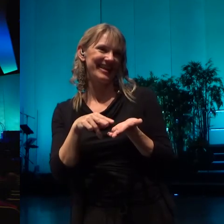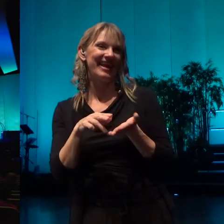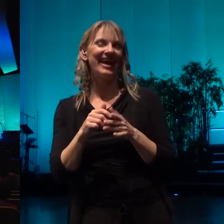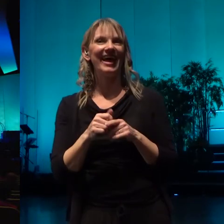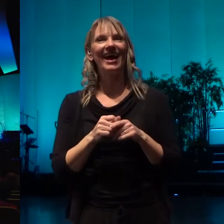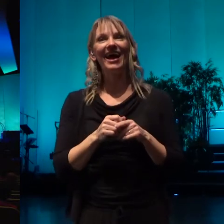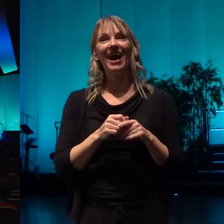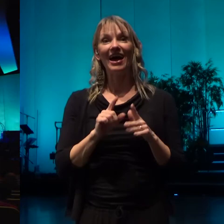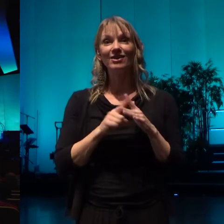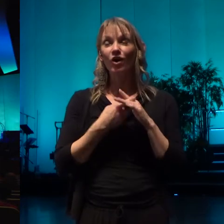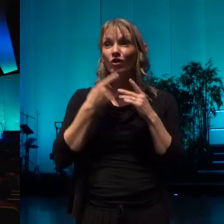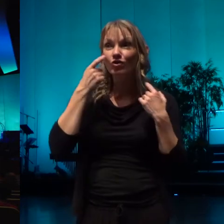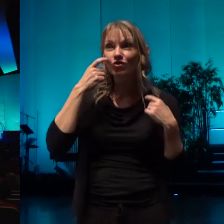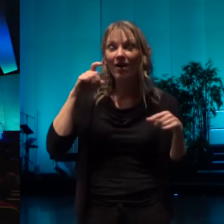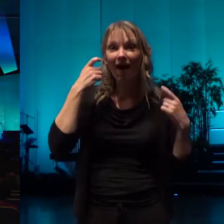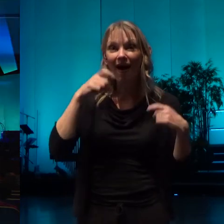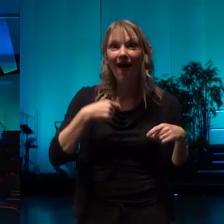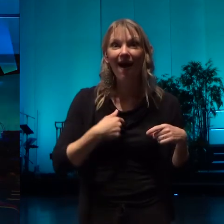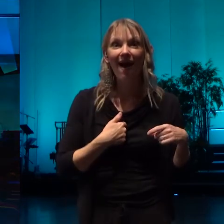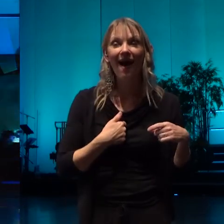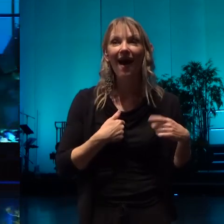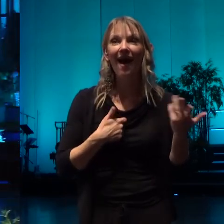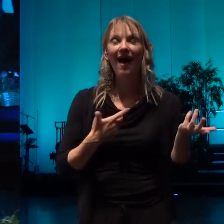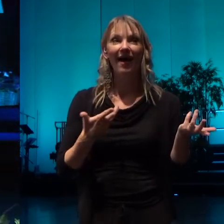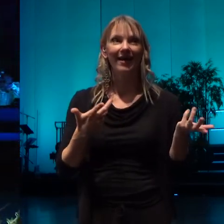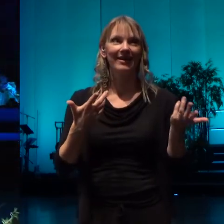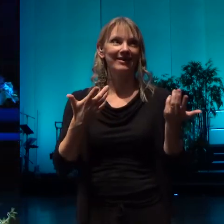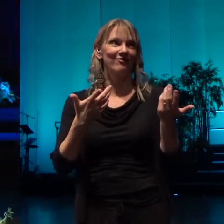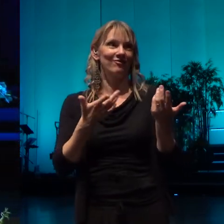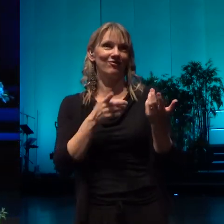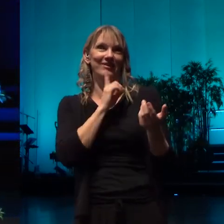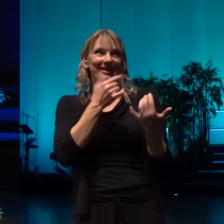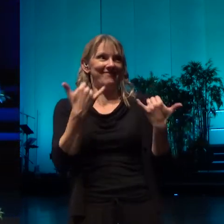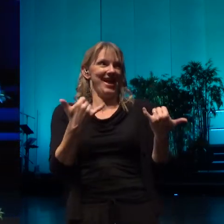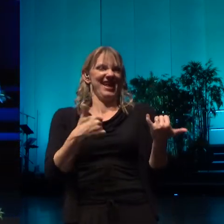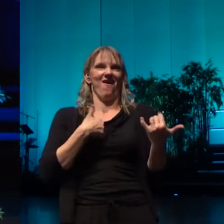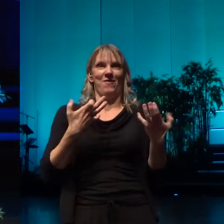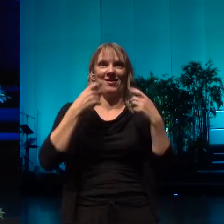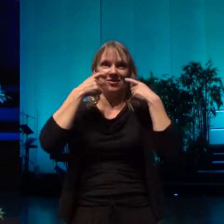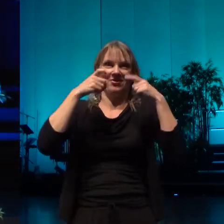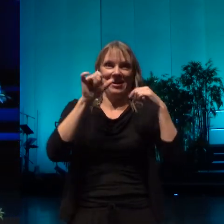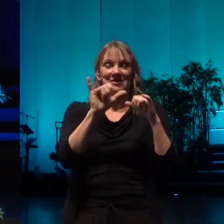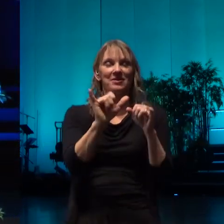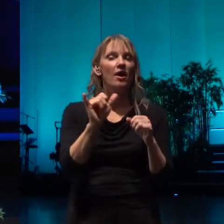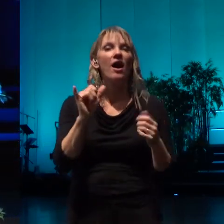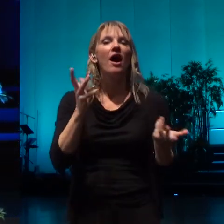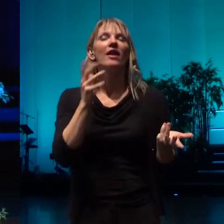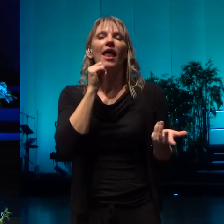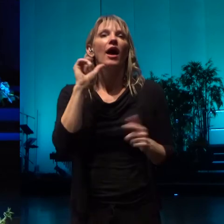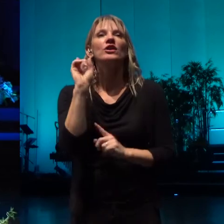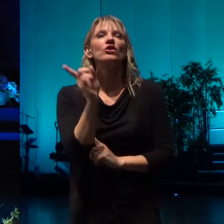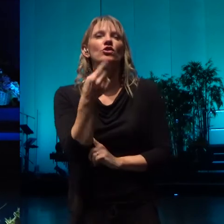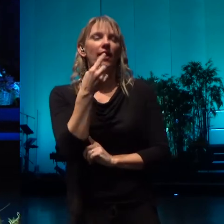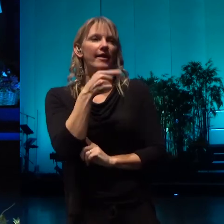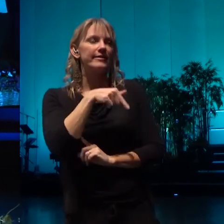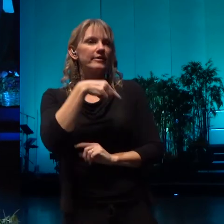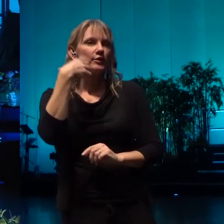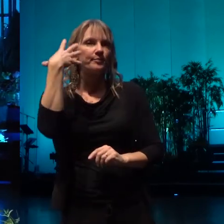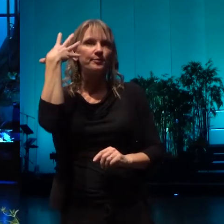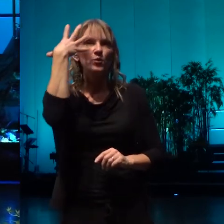And I began to weep. I almost want to weep right now. Not because of just that